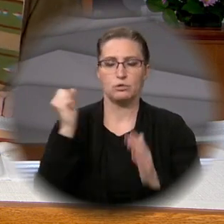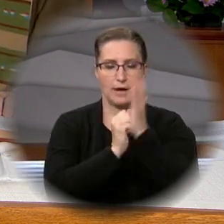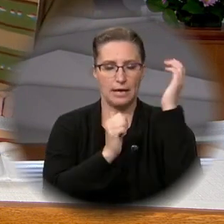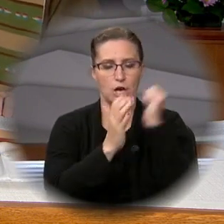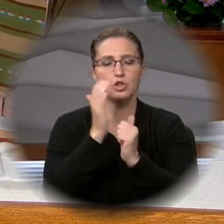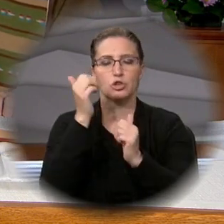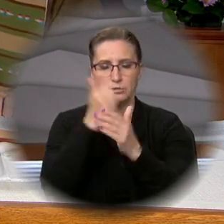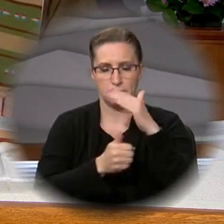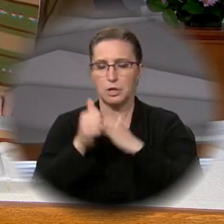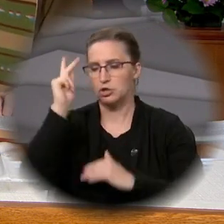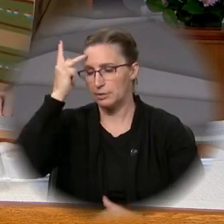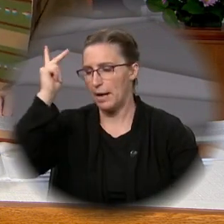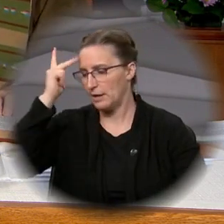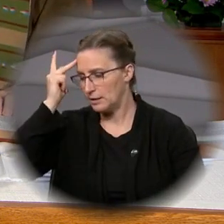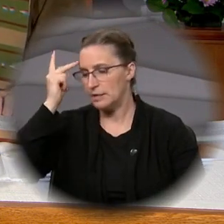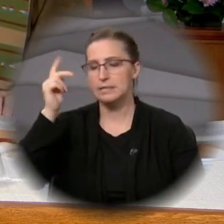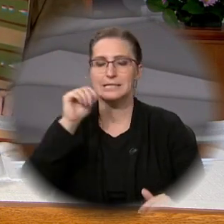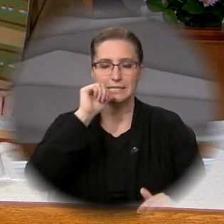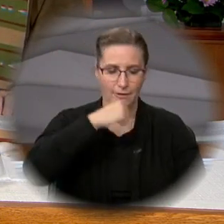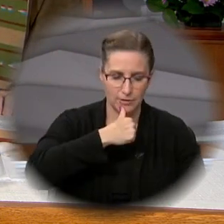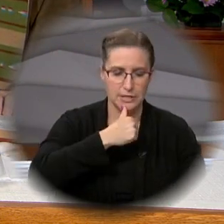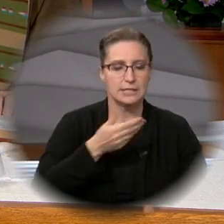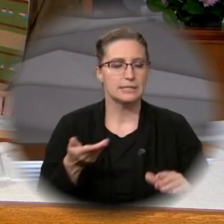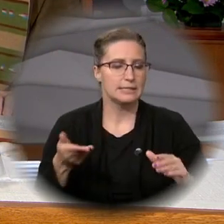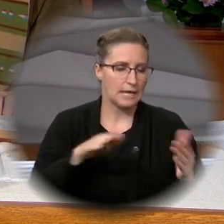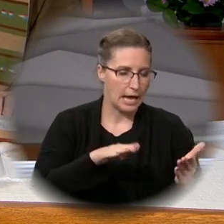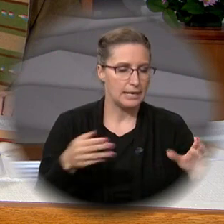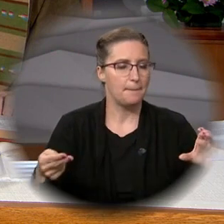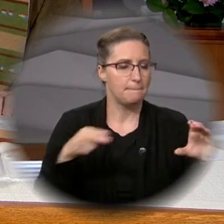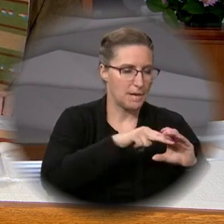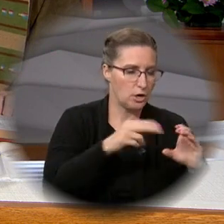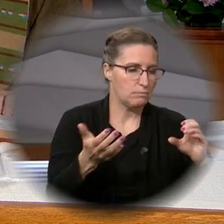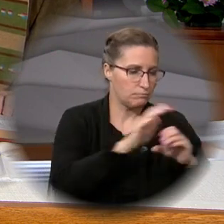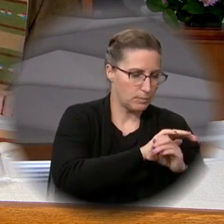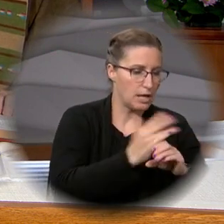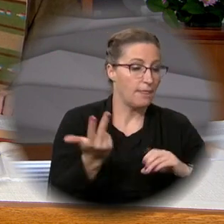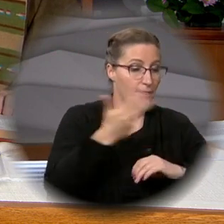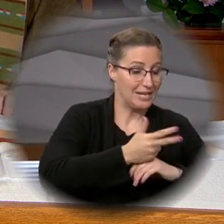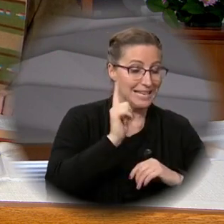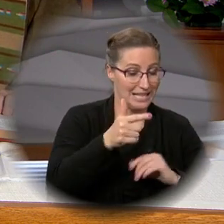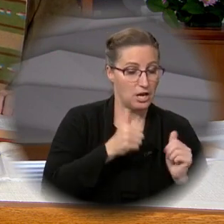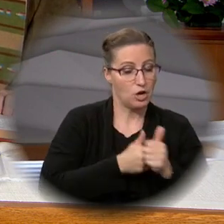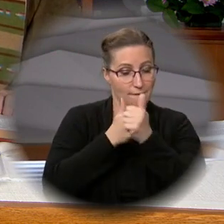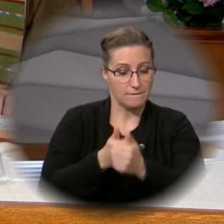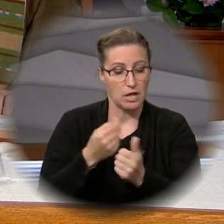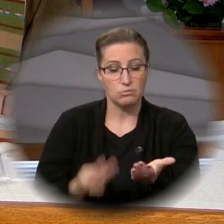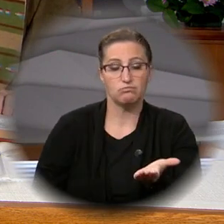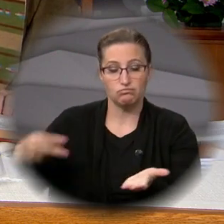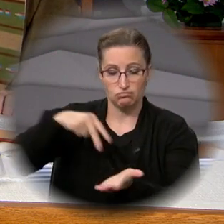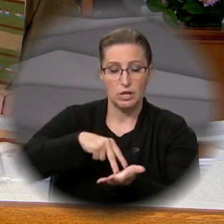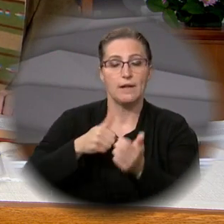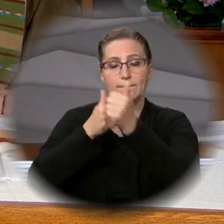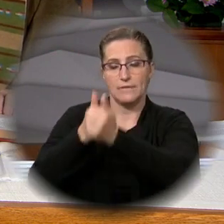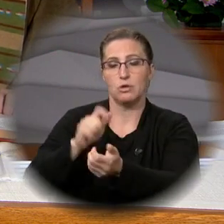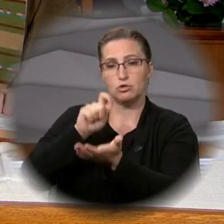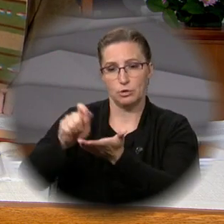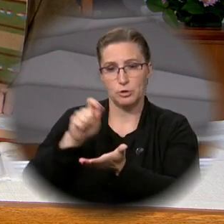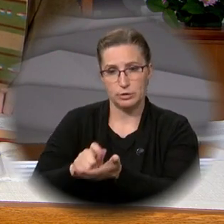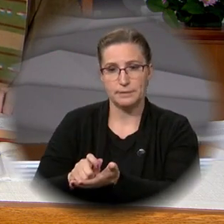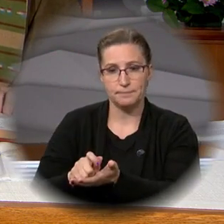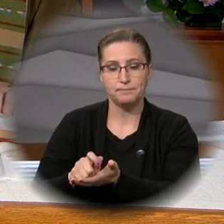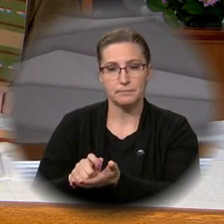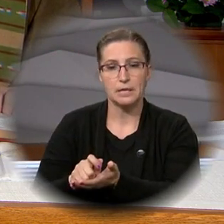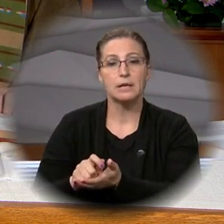he was crucified under Pontius Pilate. He suffered death and was buried, and rose again on the third day, in accordance with the